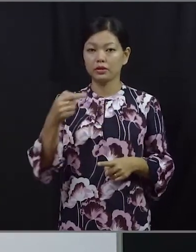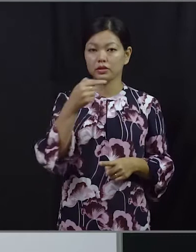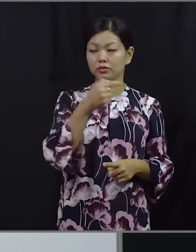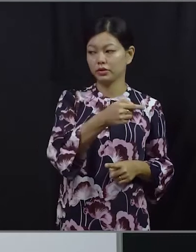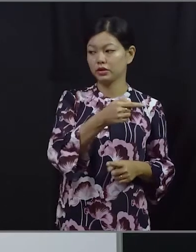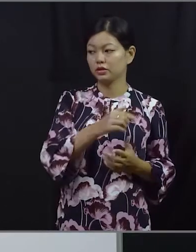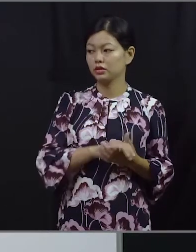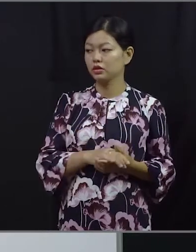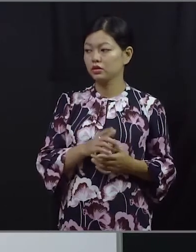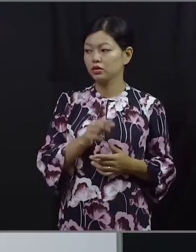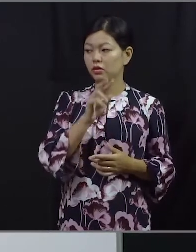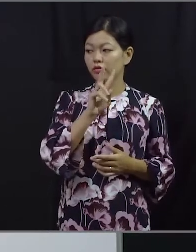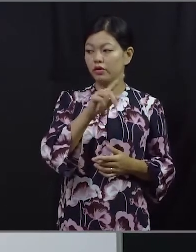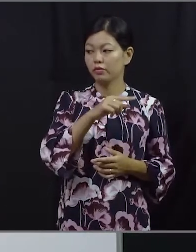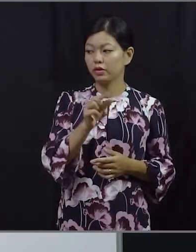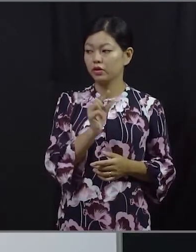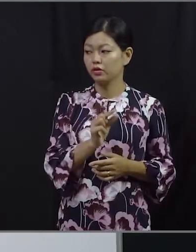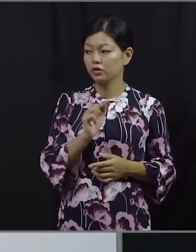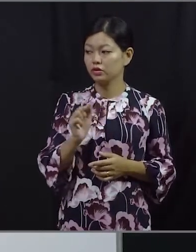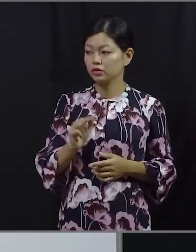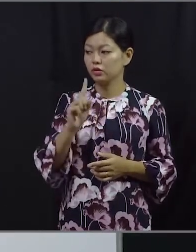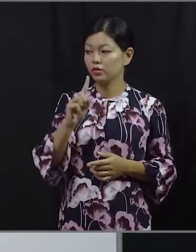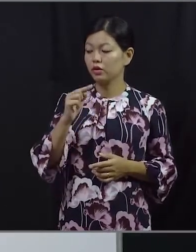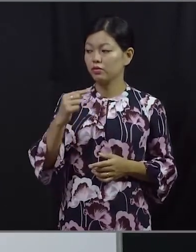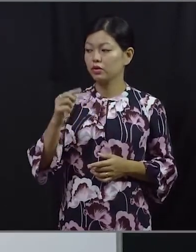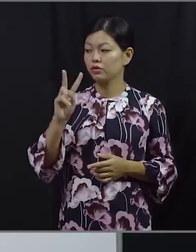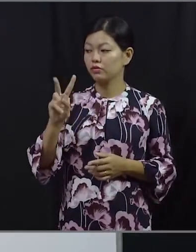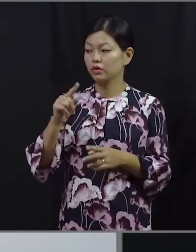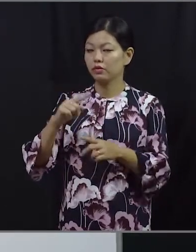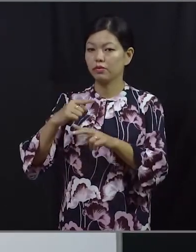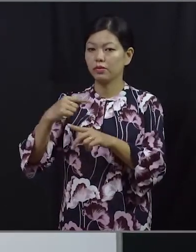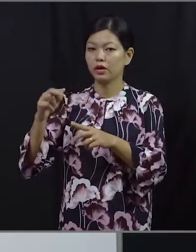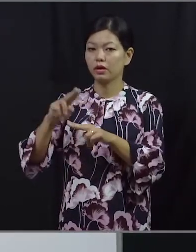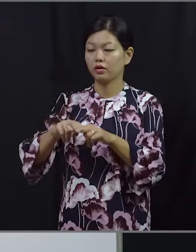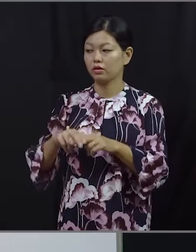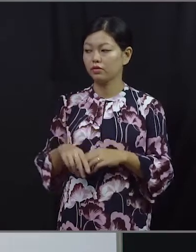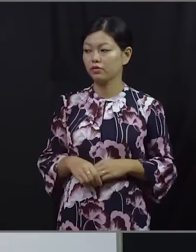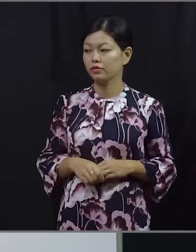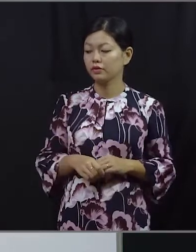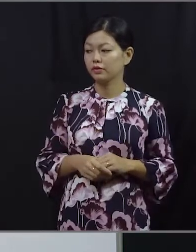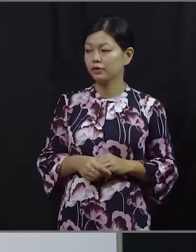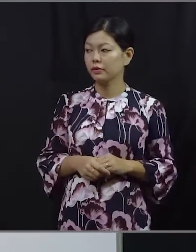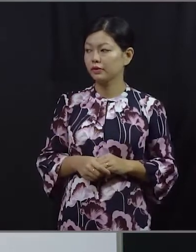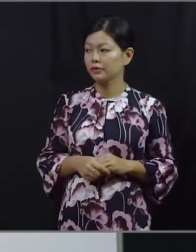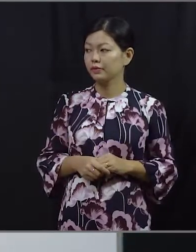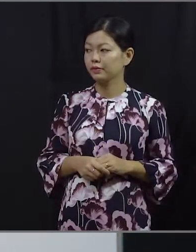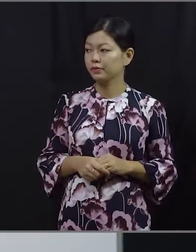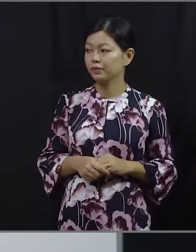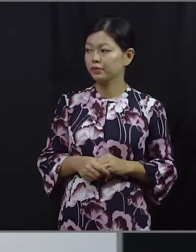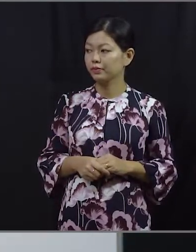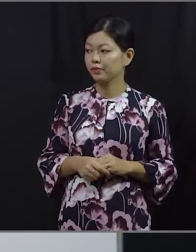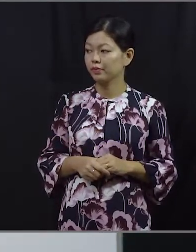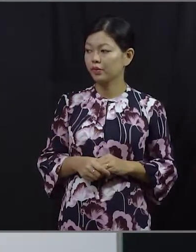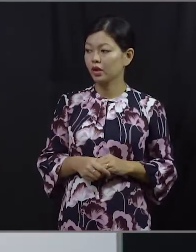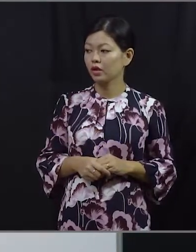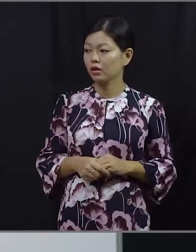1 minus V by F. Okay, so V by U equal to 1 minus V by F. Okay, now by